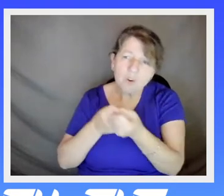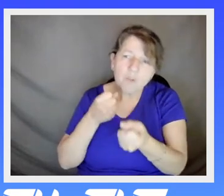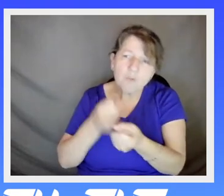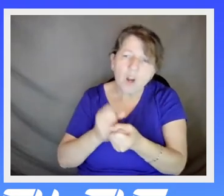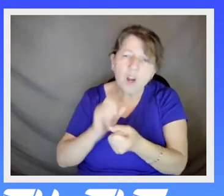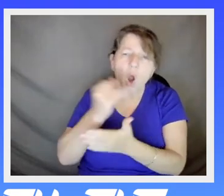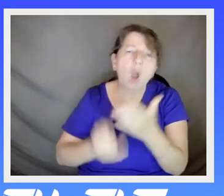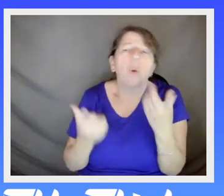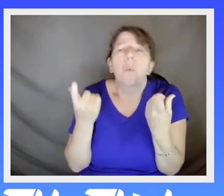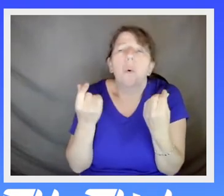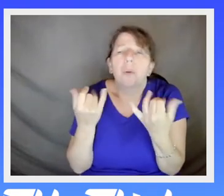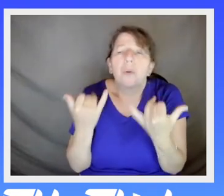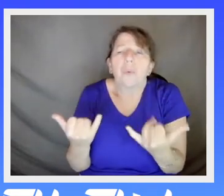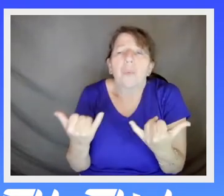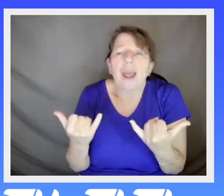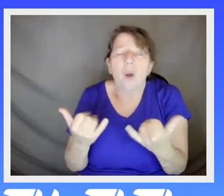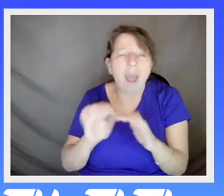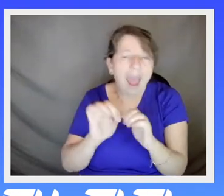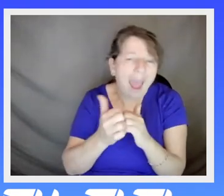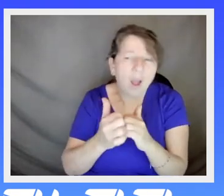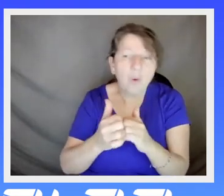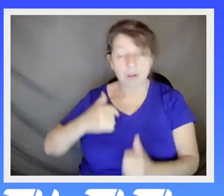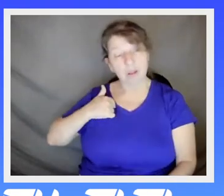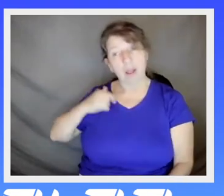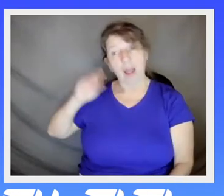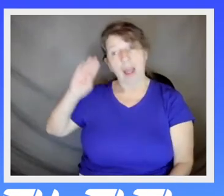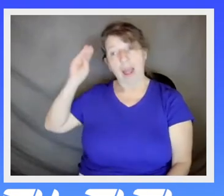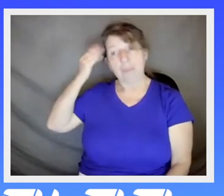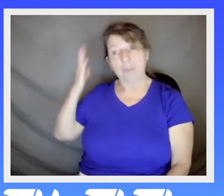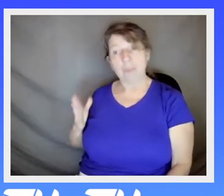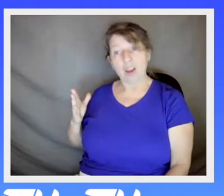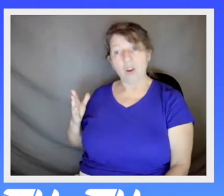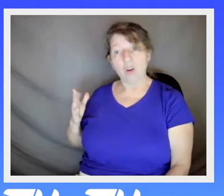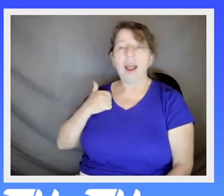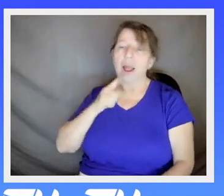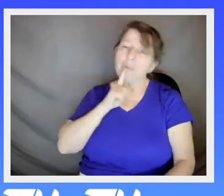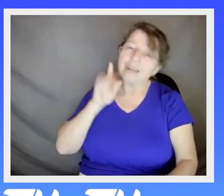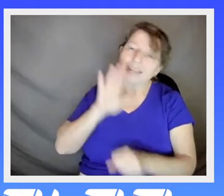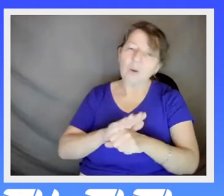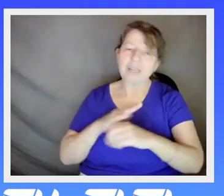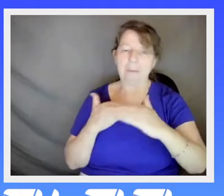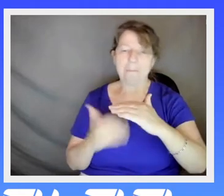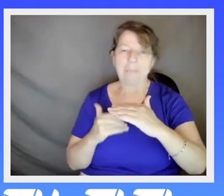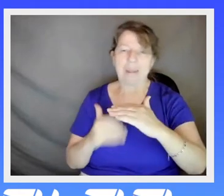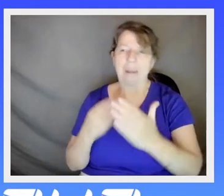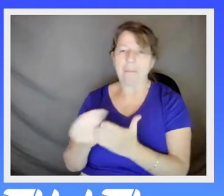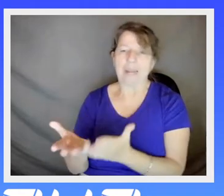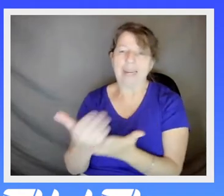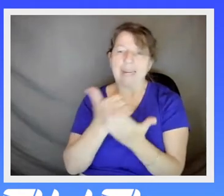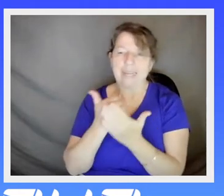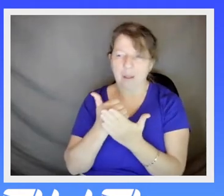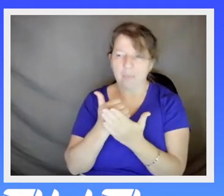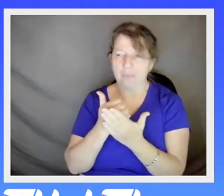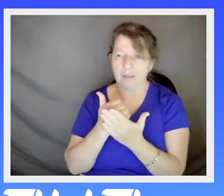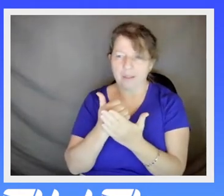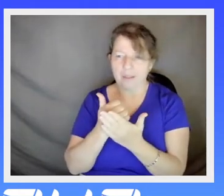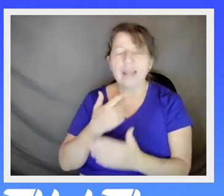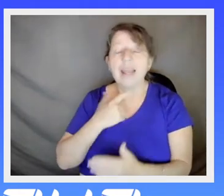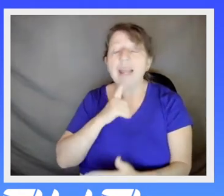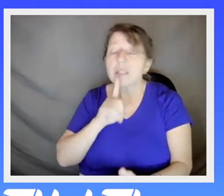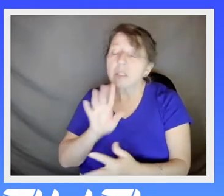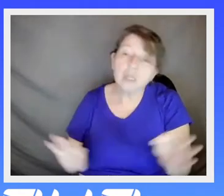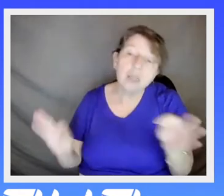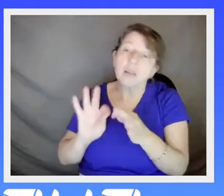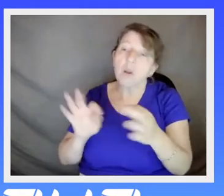would explore a guaranteed minimum income for artists. It is important that we support arts in our